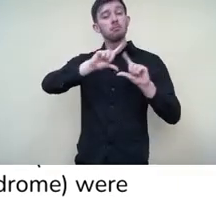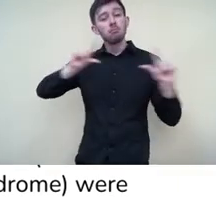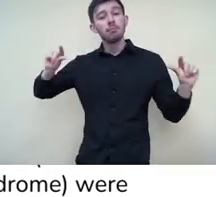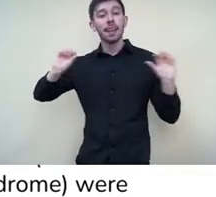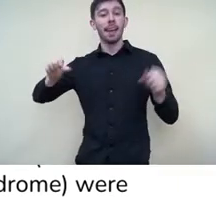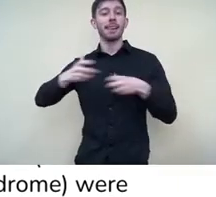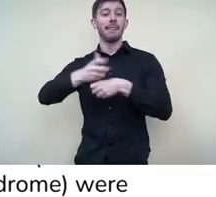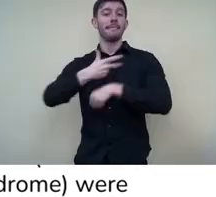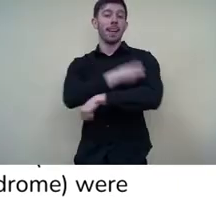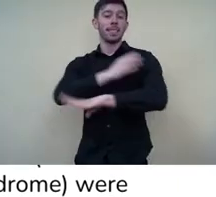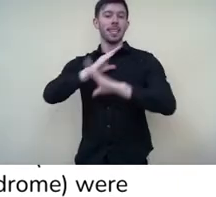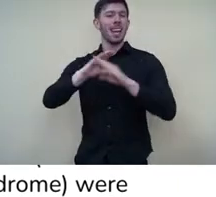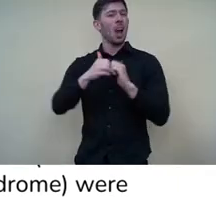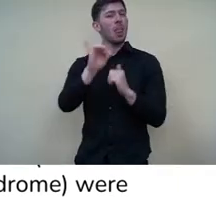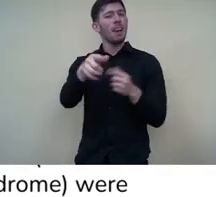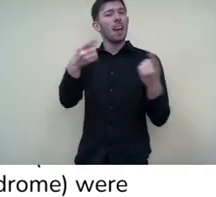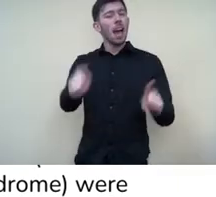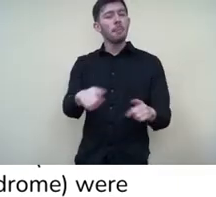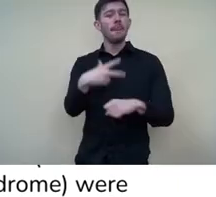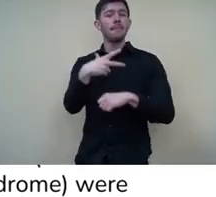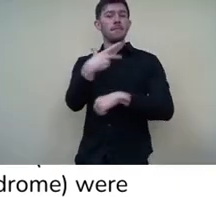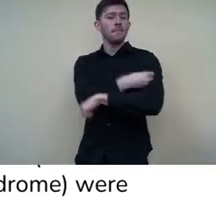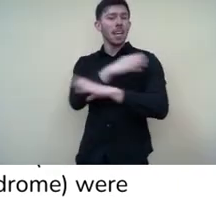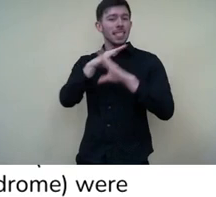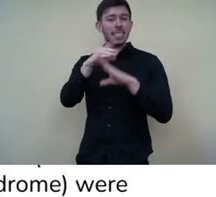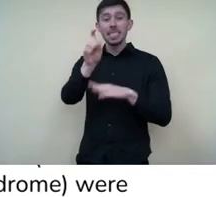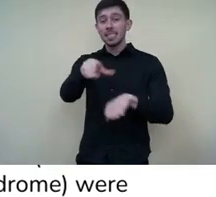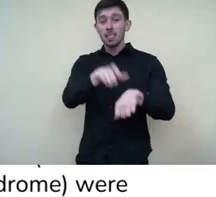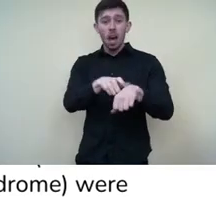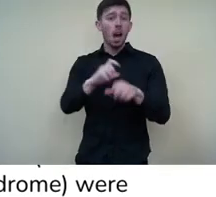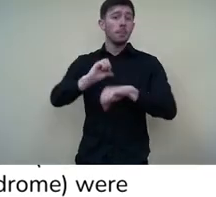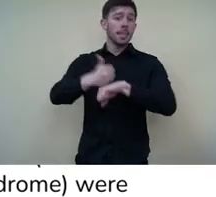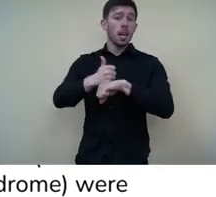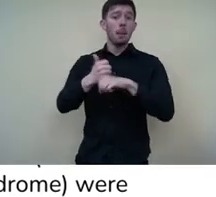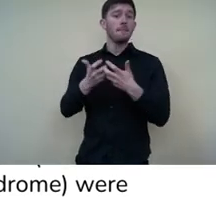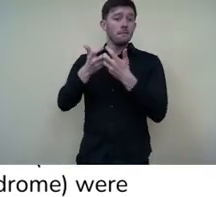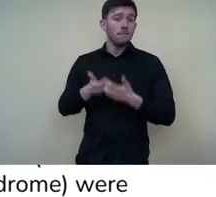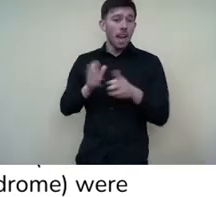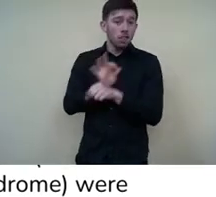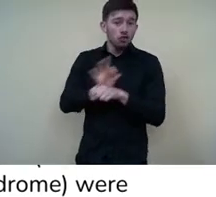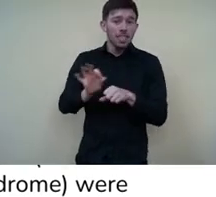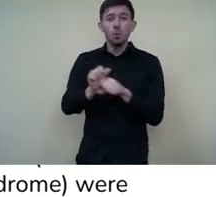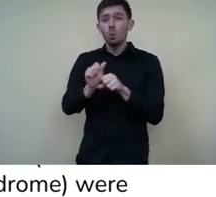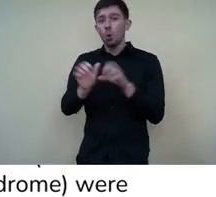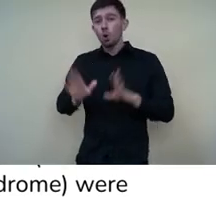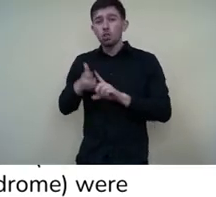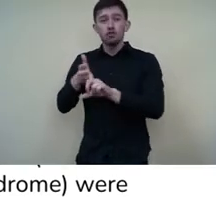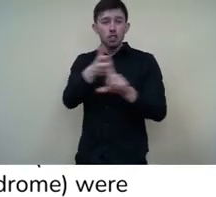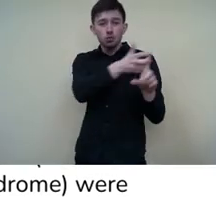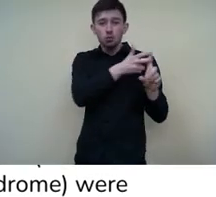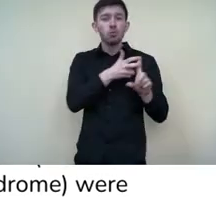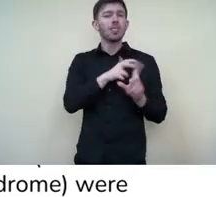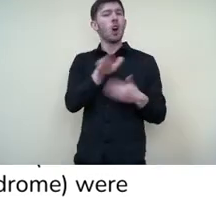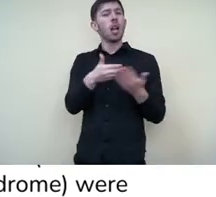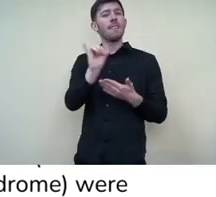so the question is, how did that happen? Vaccines take some time. You got to get the factory set up, and factory workers have to be recruited. All of these things